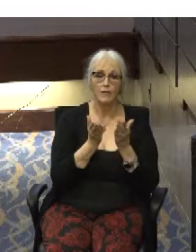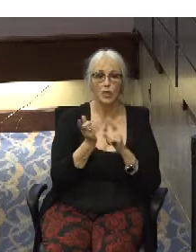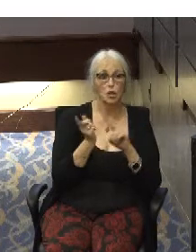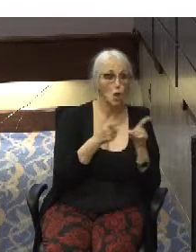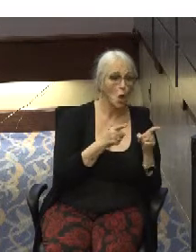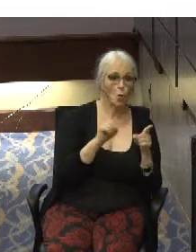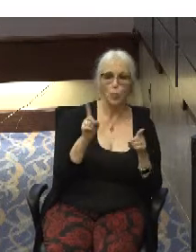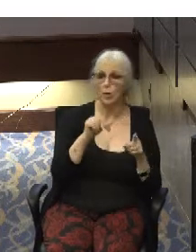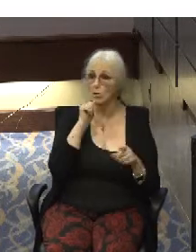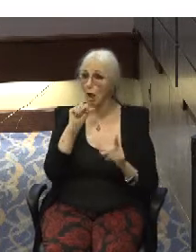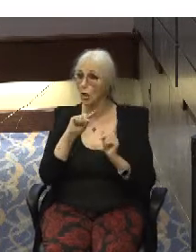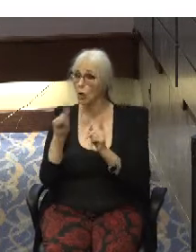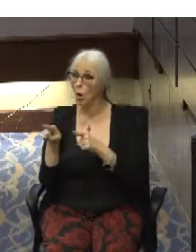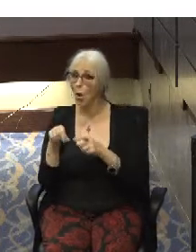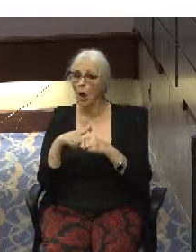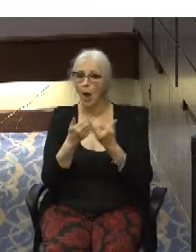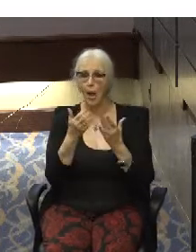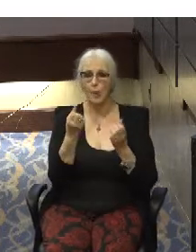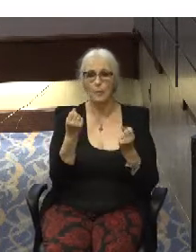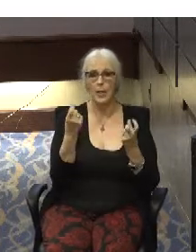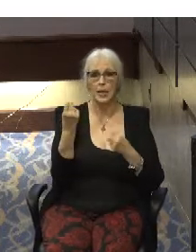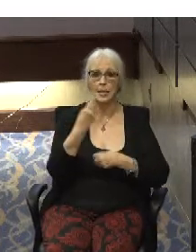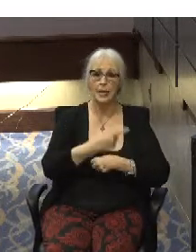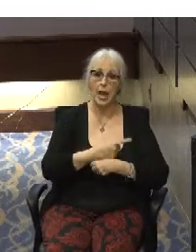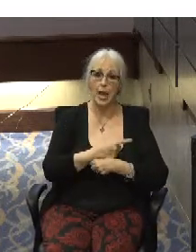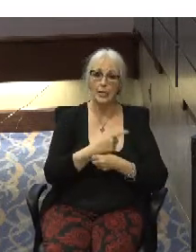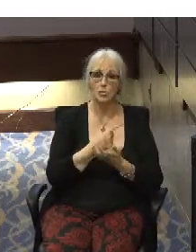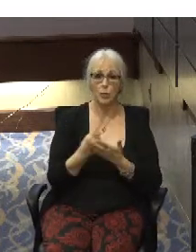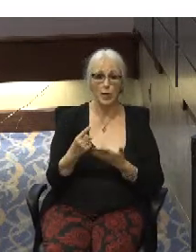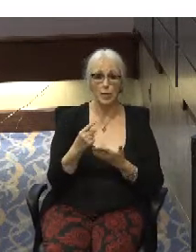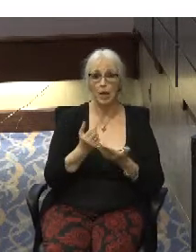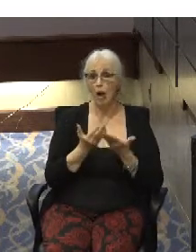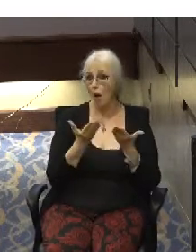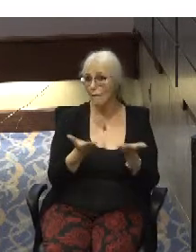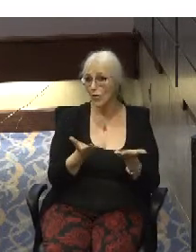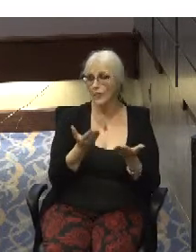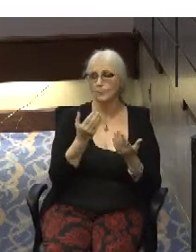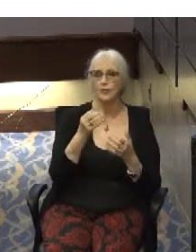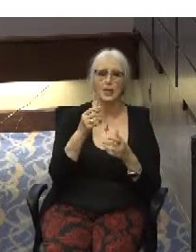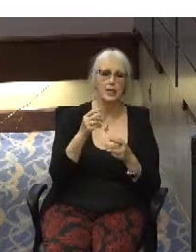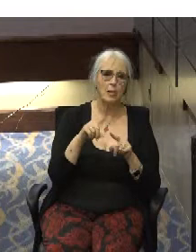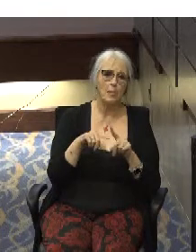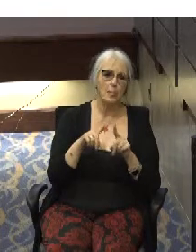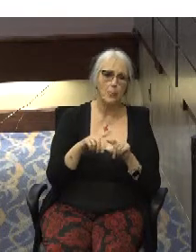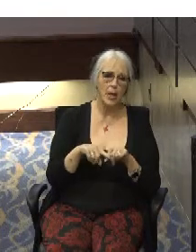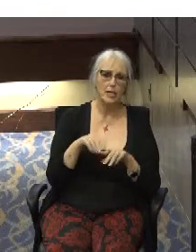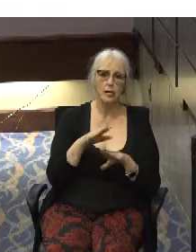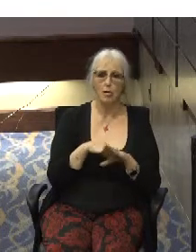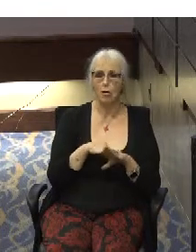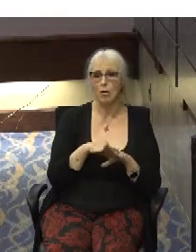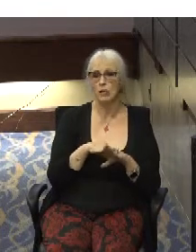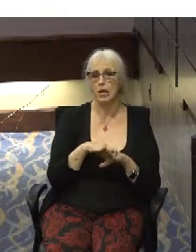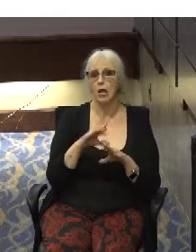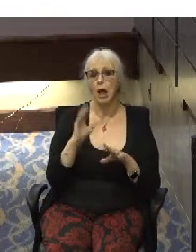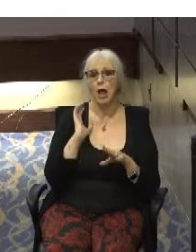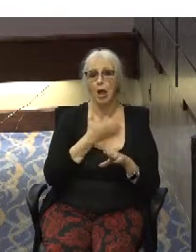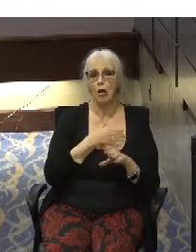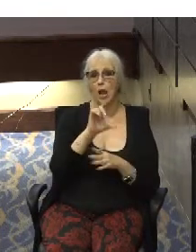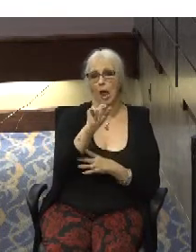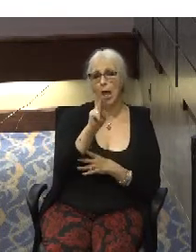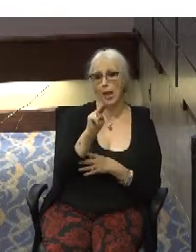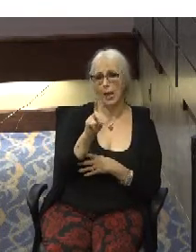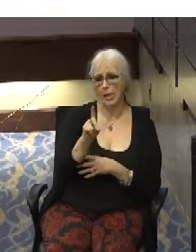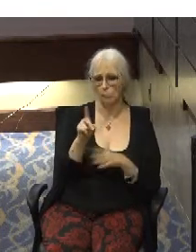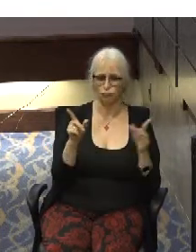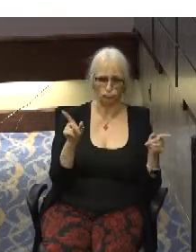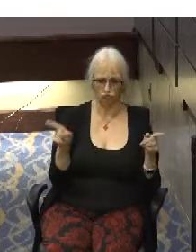how many days a week it is offered. Again, just to kind of figure out what's the lay of the land. We did this through the means of a composite score, which generally